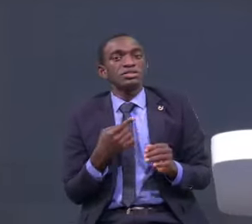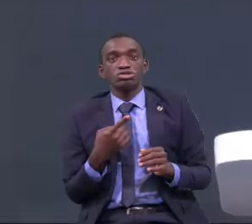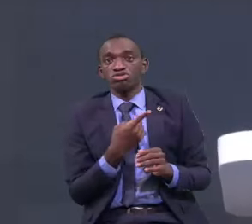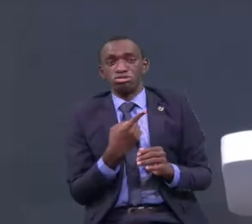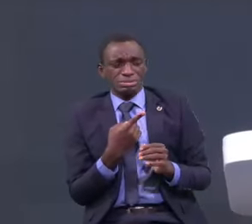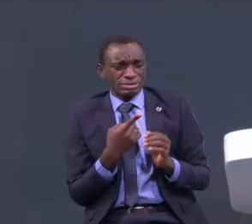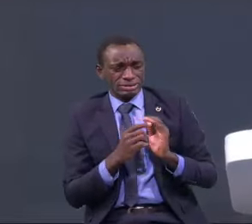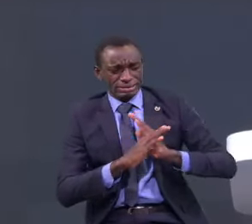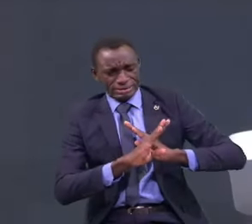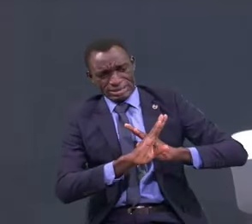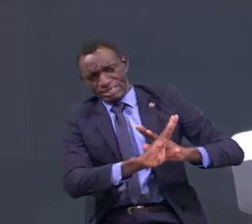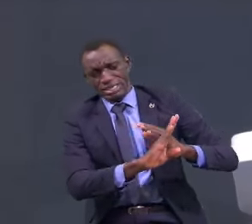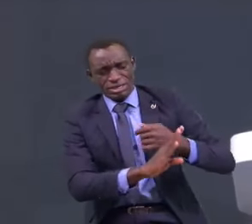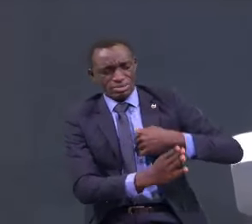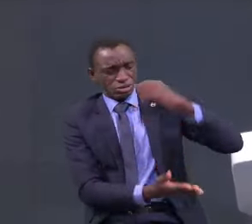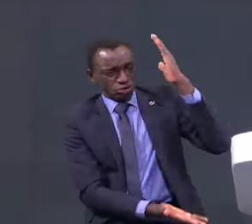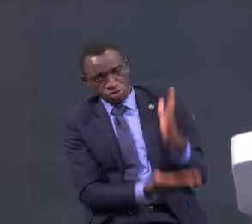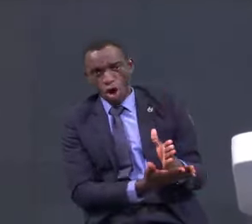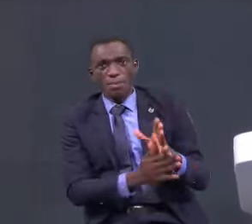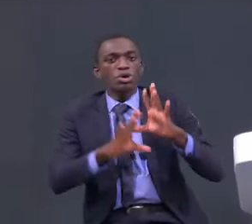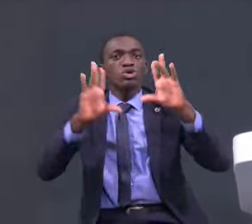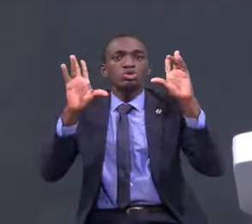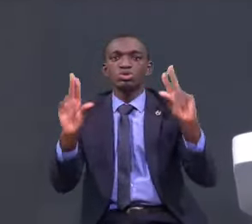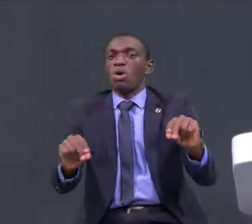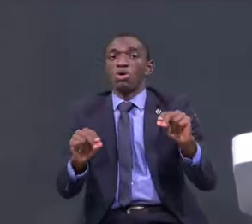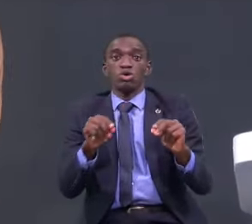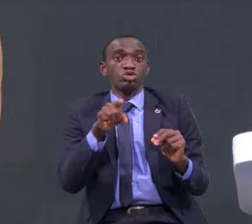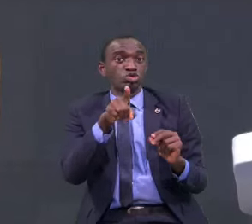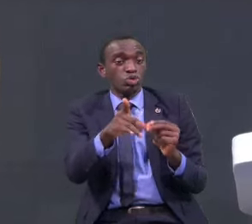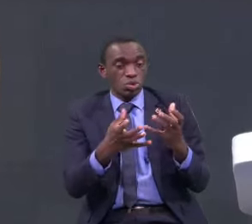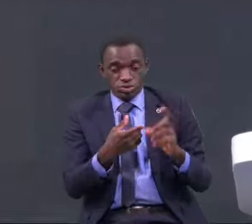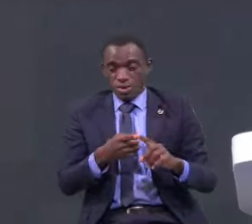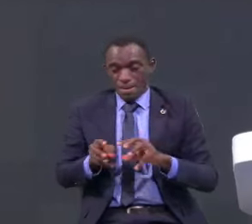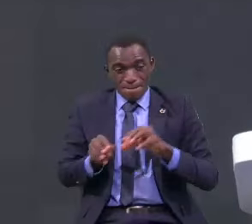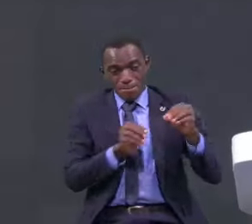here to stop our journey from grace to glory.